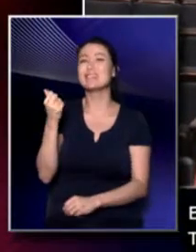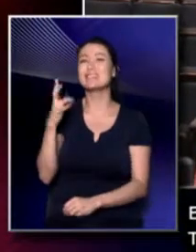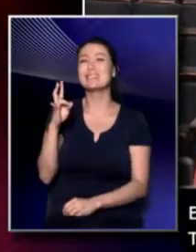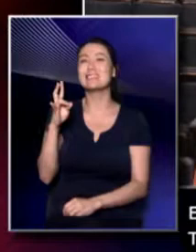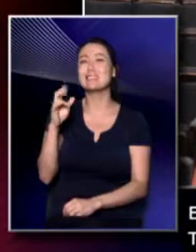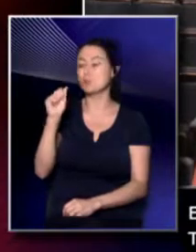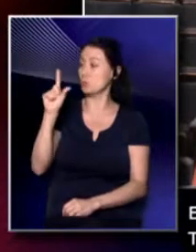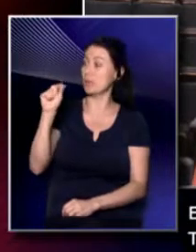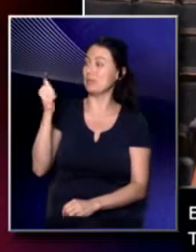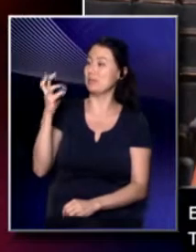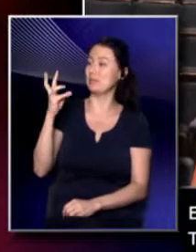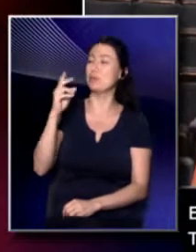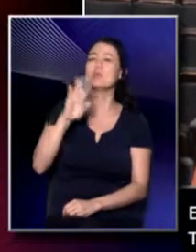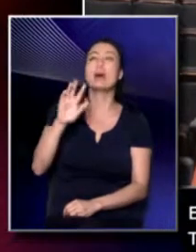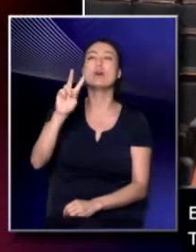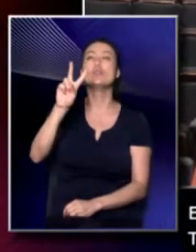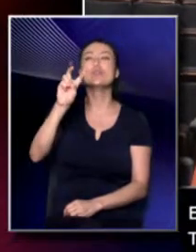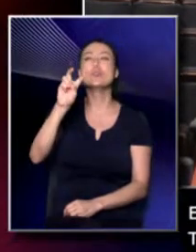about